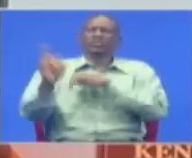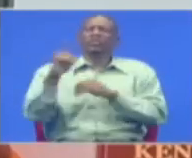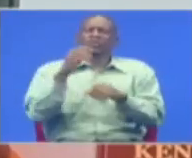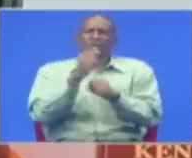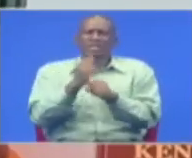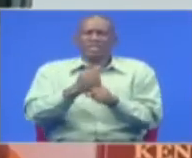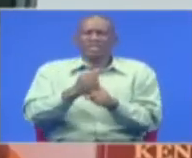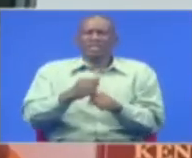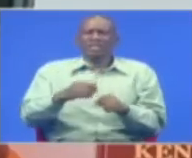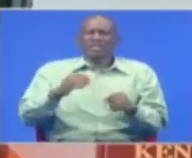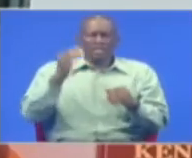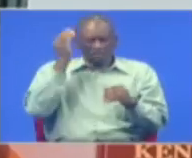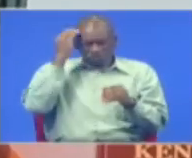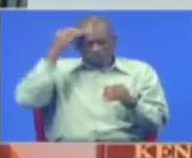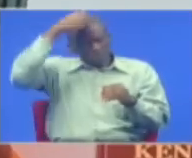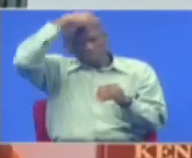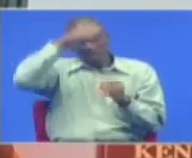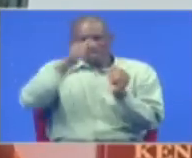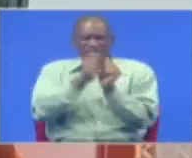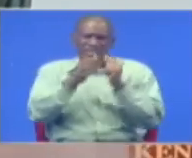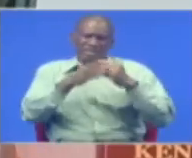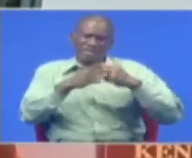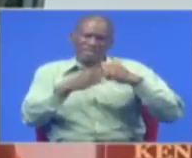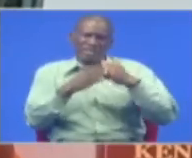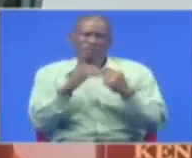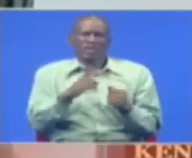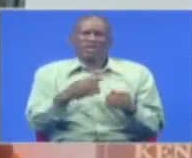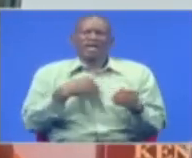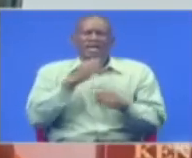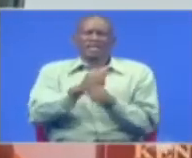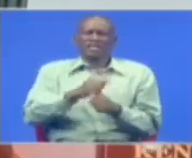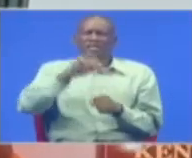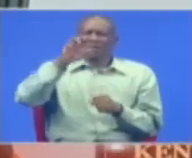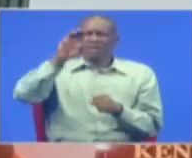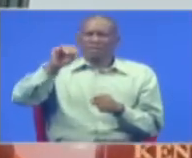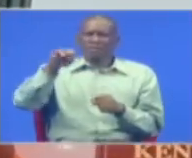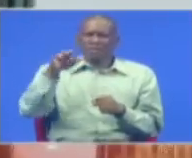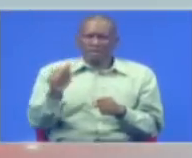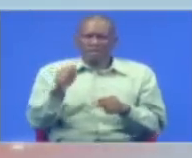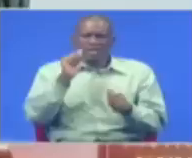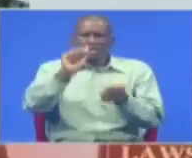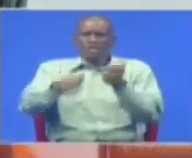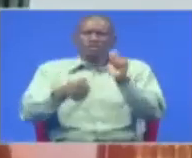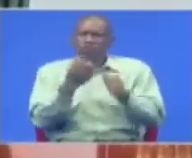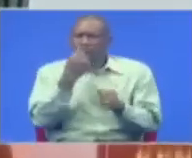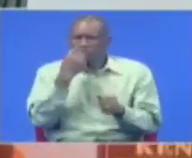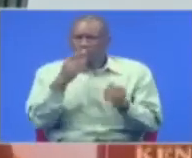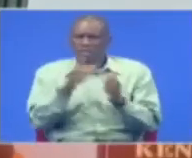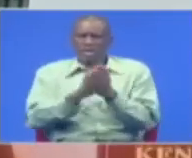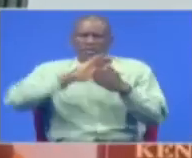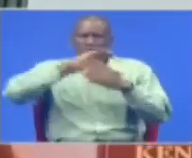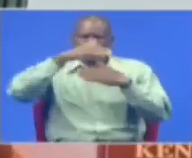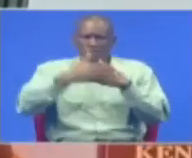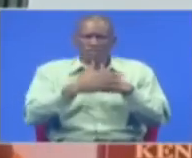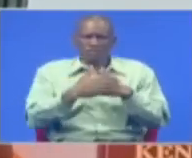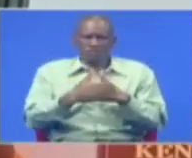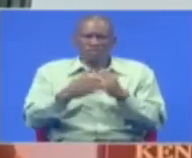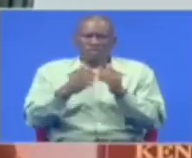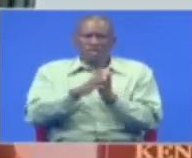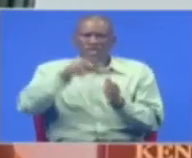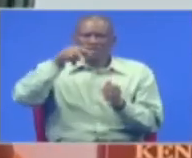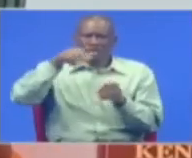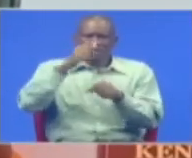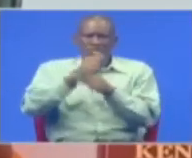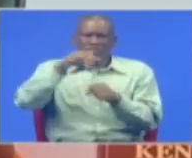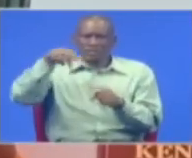degree 1981, Master's in Sports Medicine and Rehabilitation, and PhD in the